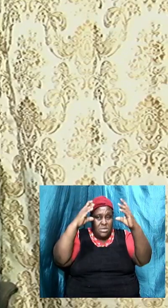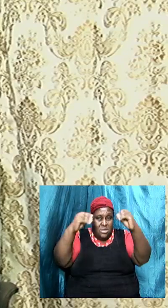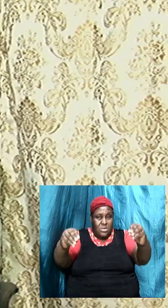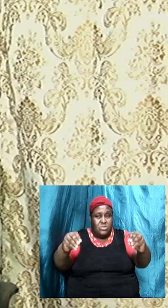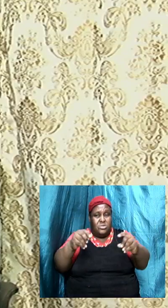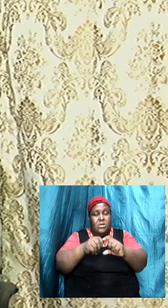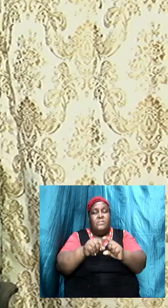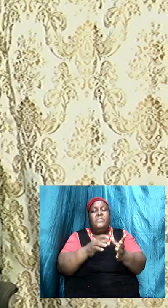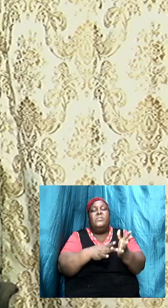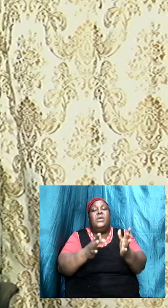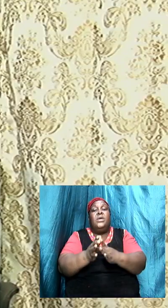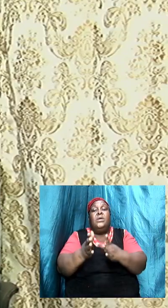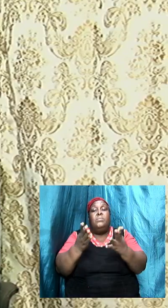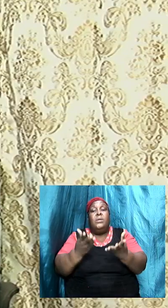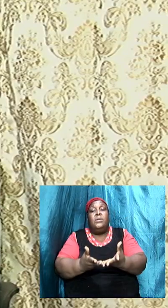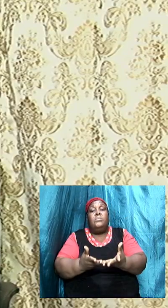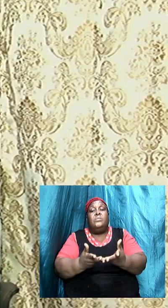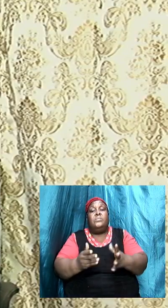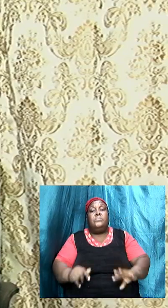example,